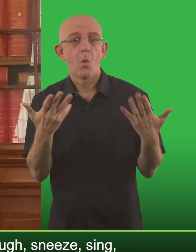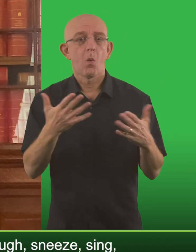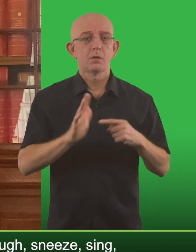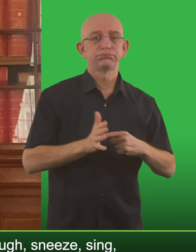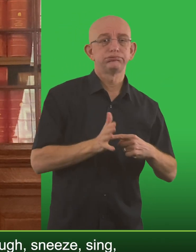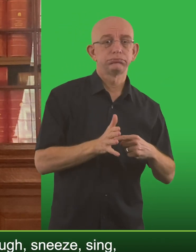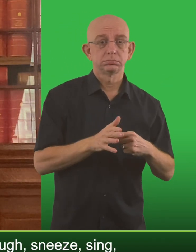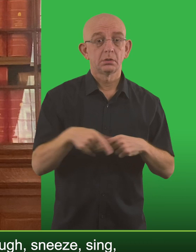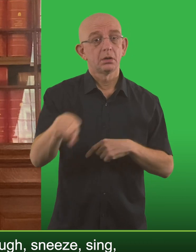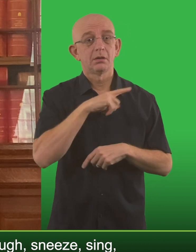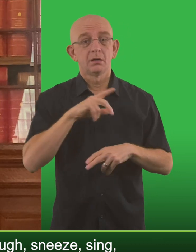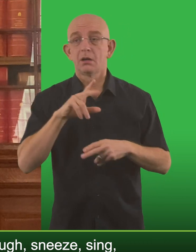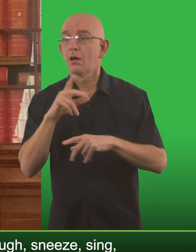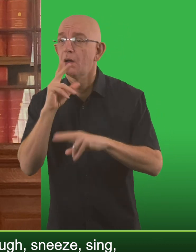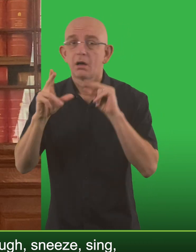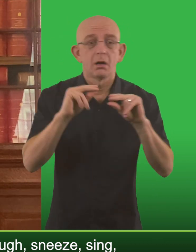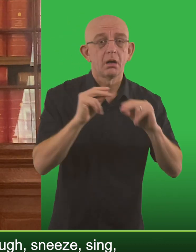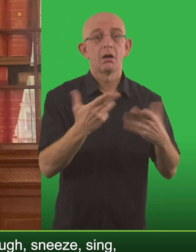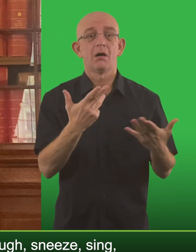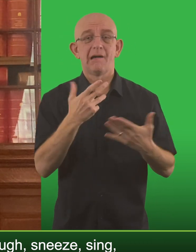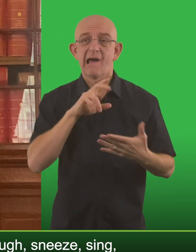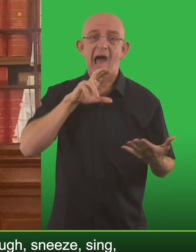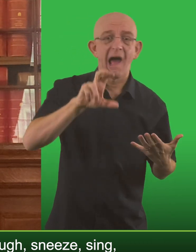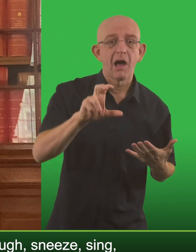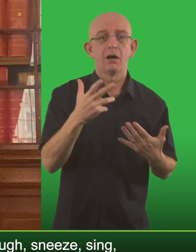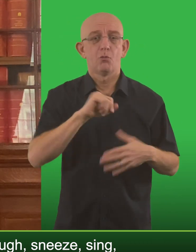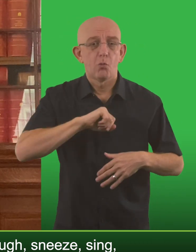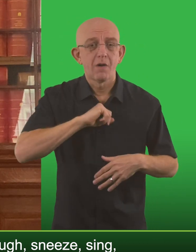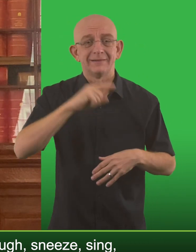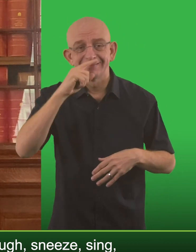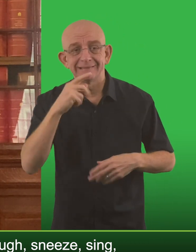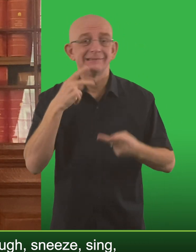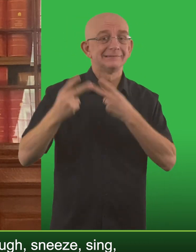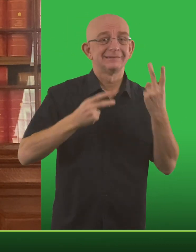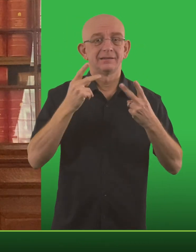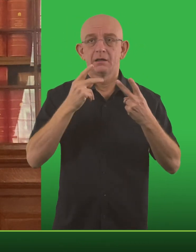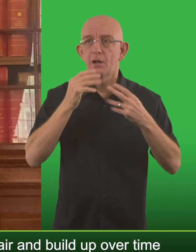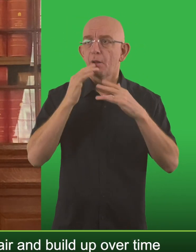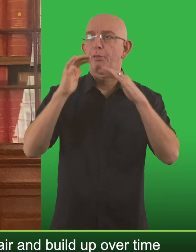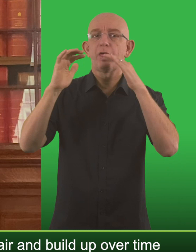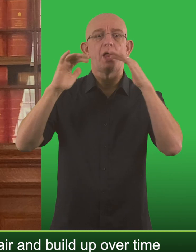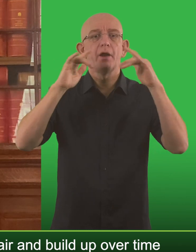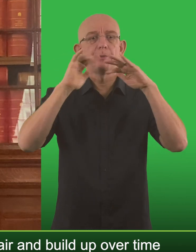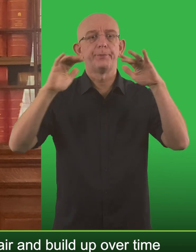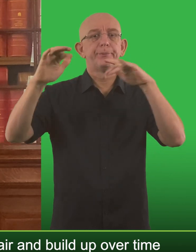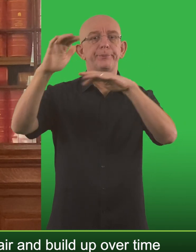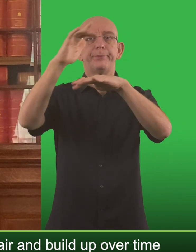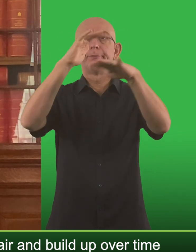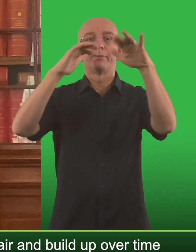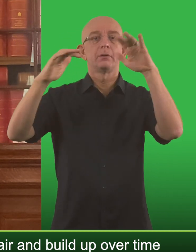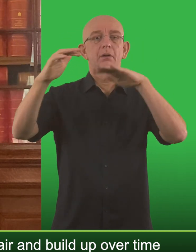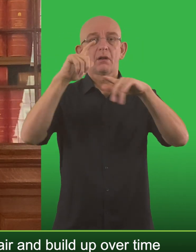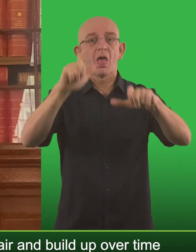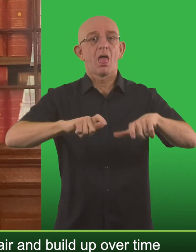talk, raise our voices, cough, sneeze, sing, respiratory droplets leave our mouth and our nose. Small droplets can be suspended